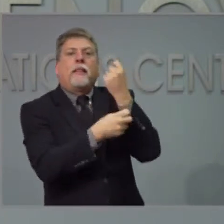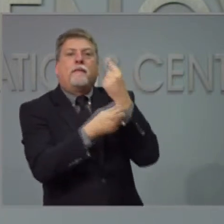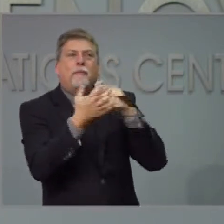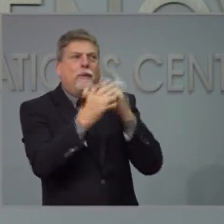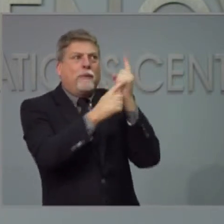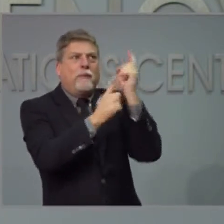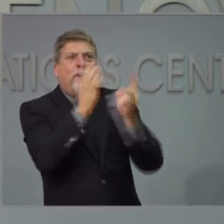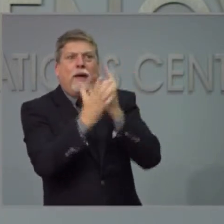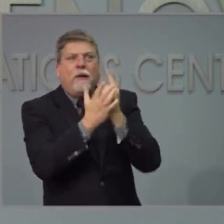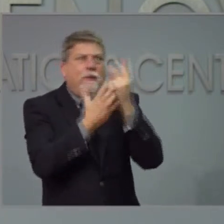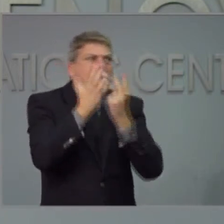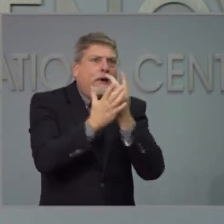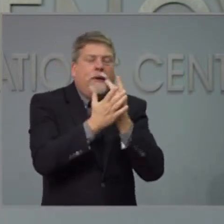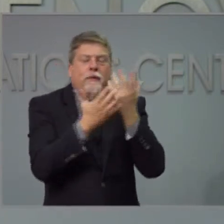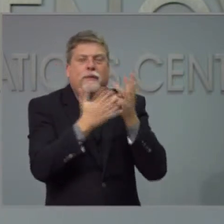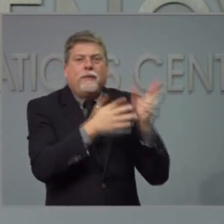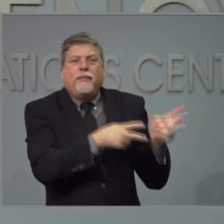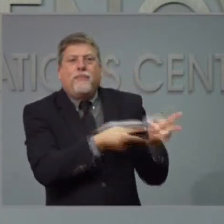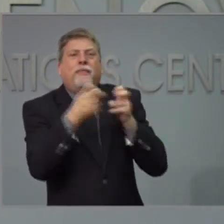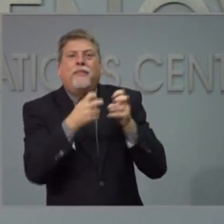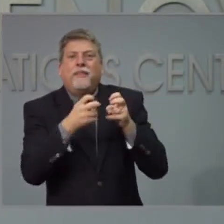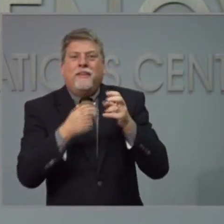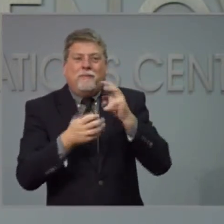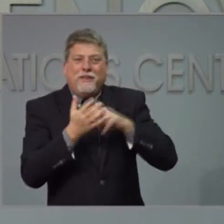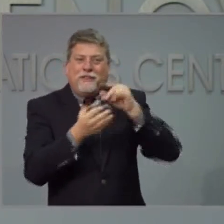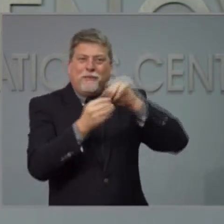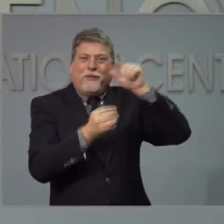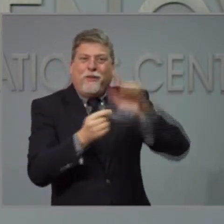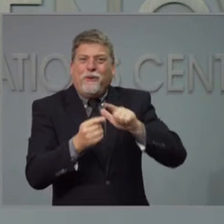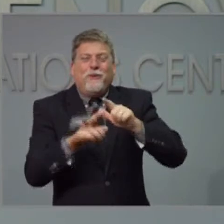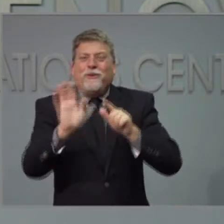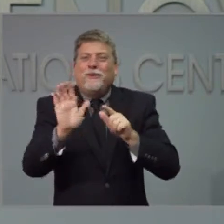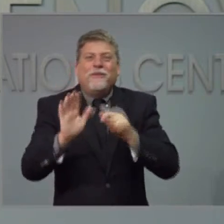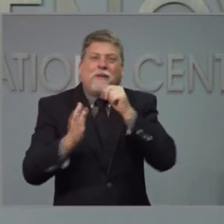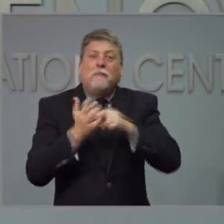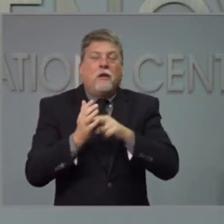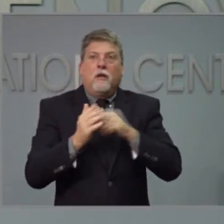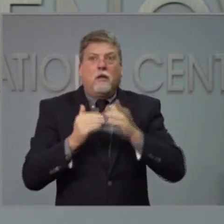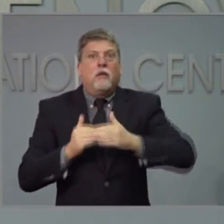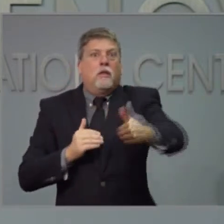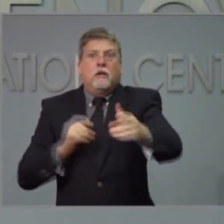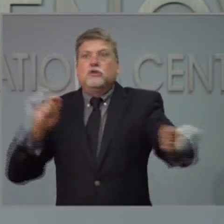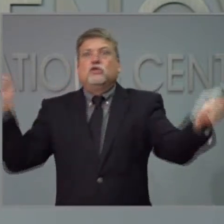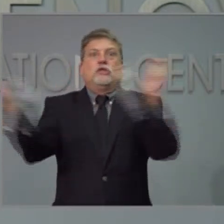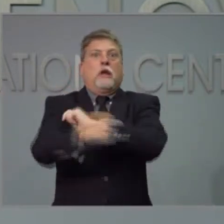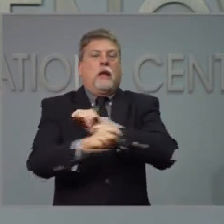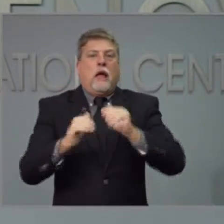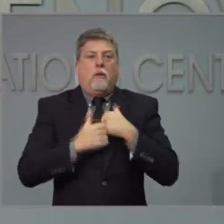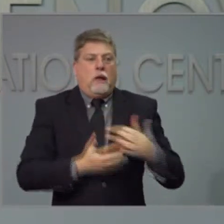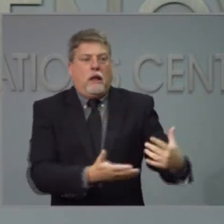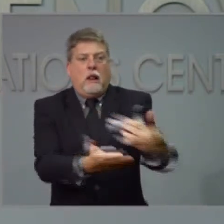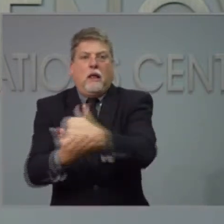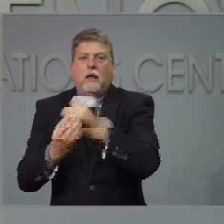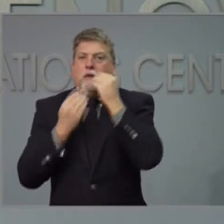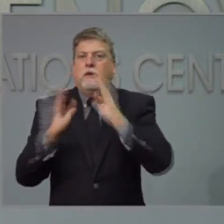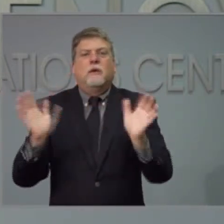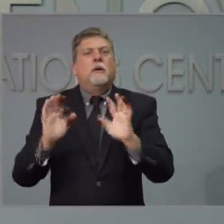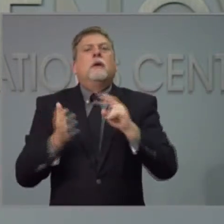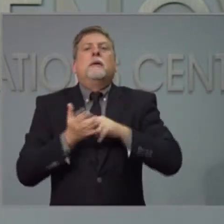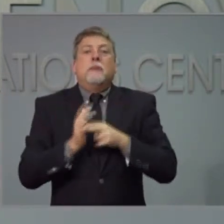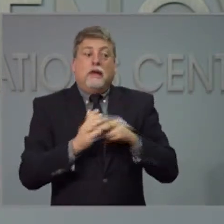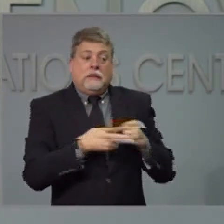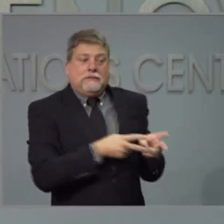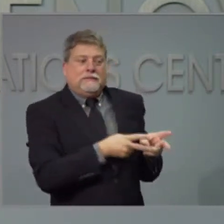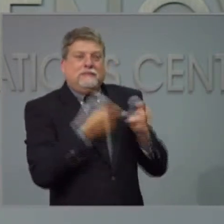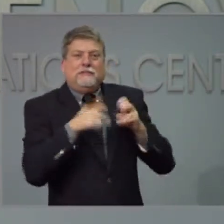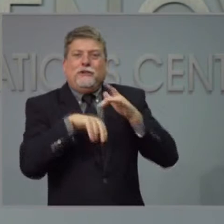just expect a one-time decrease. Again, it's not a change in the way we are collecting the data. It's just a timing of how we pull that data, and when we